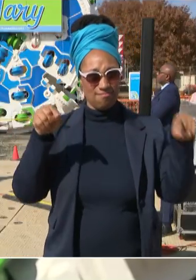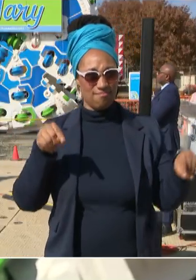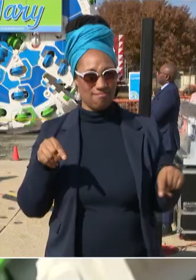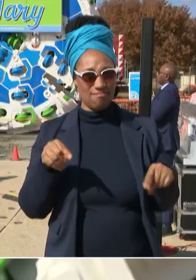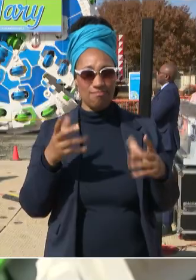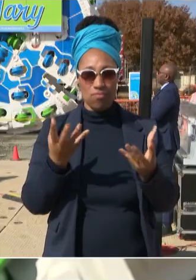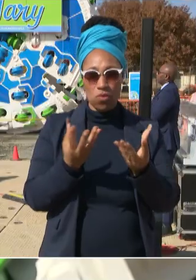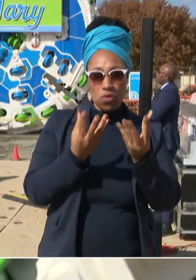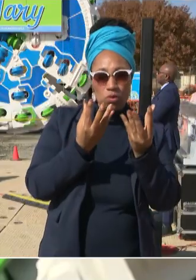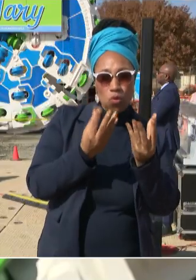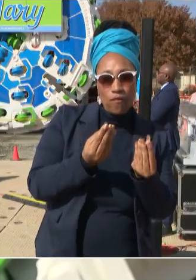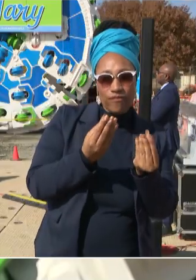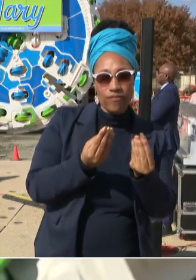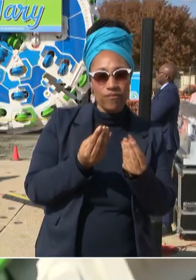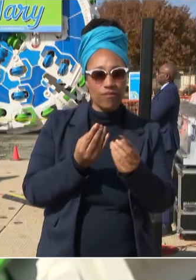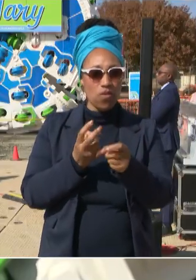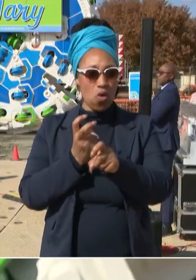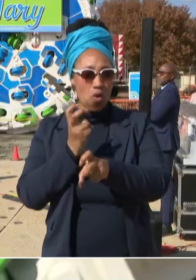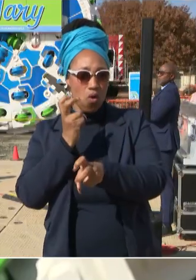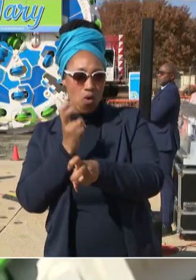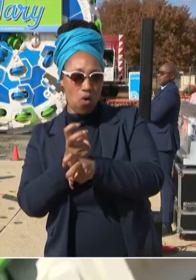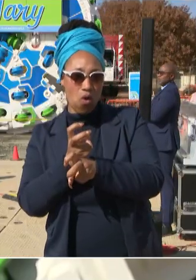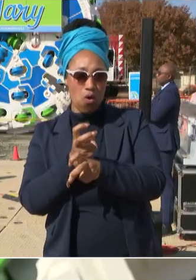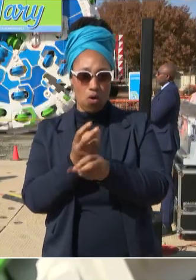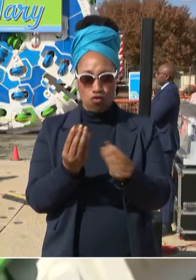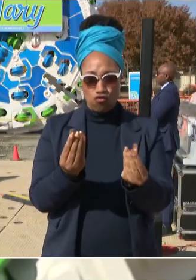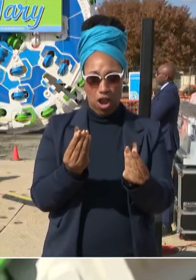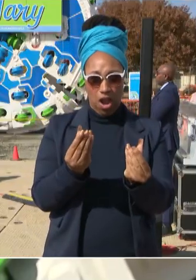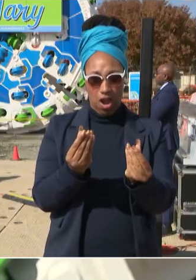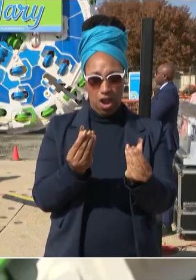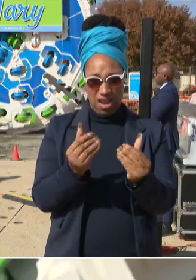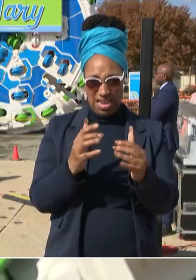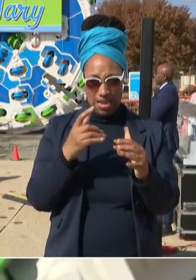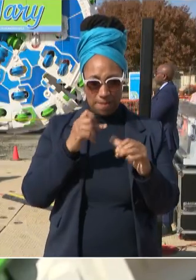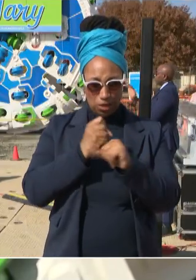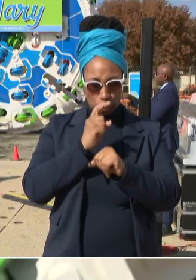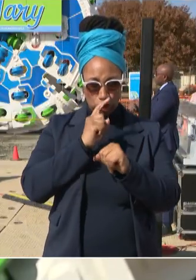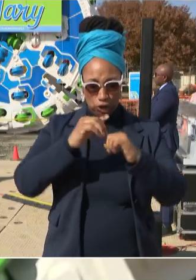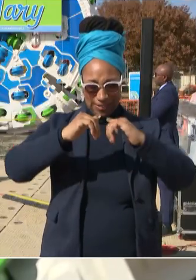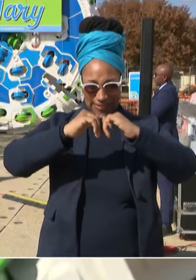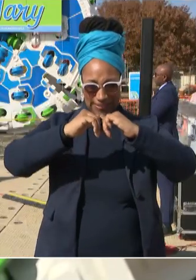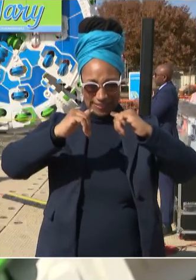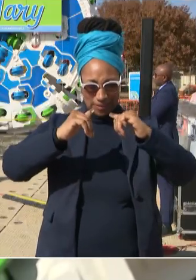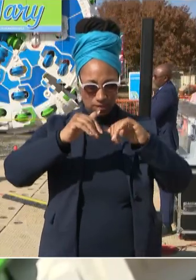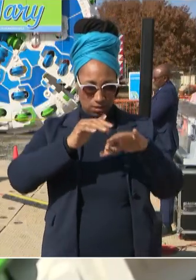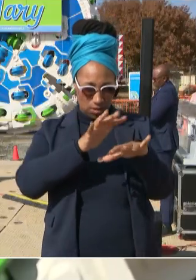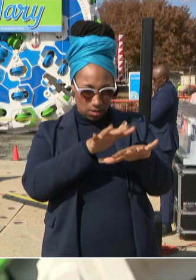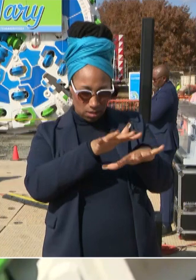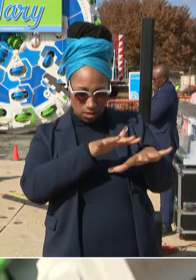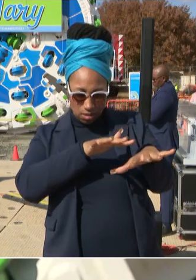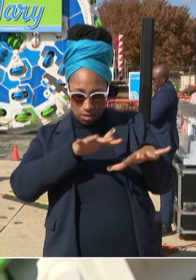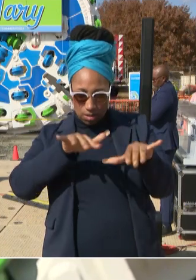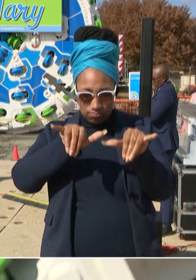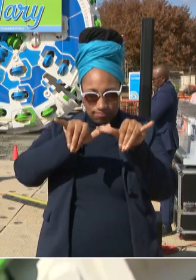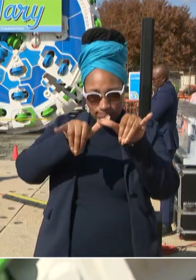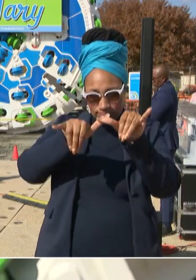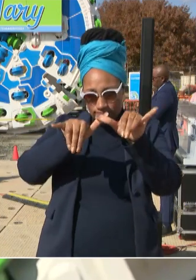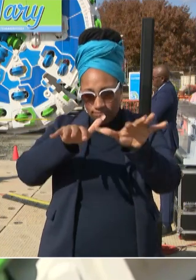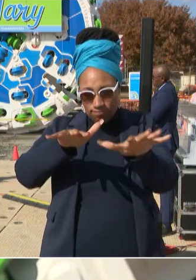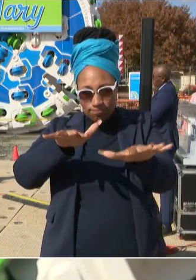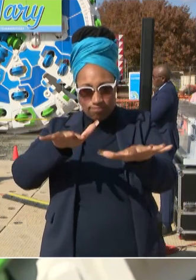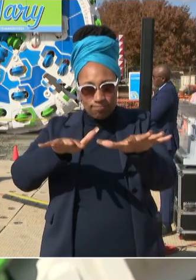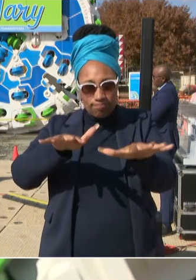split. The project will utilize two machines from this location. So one